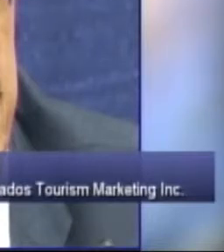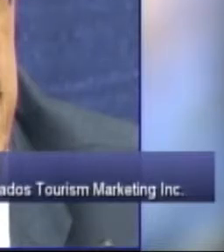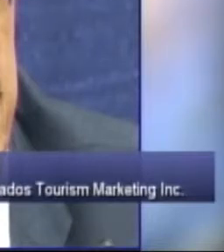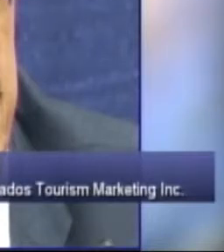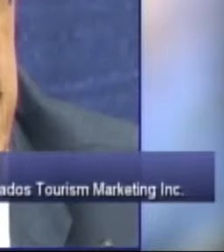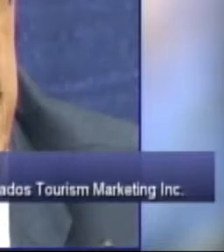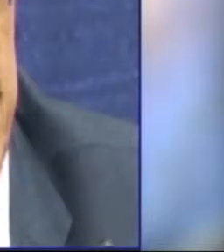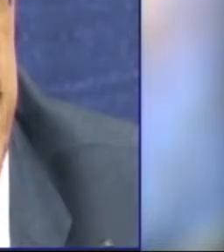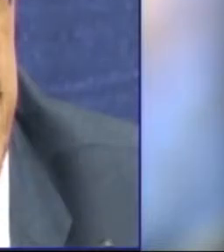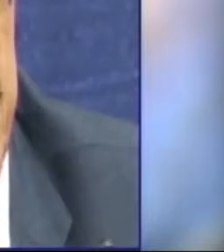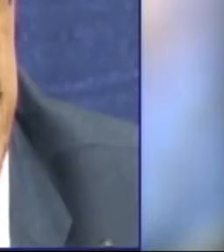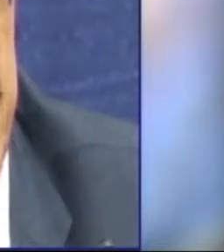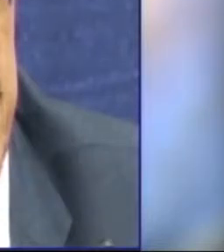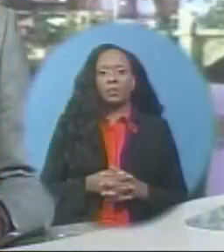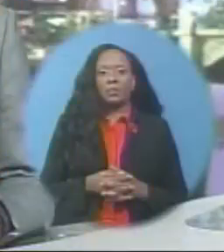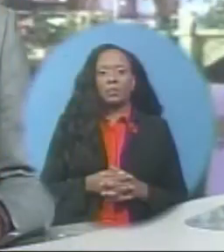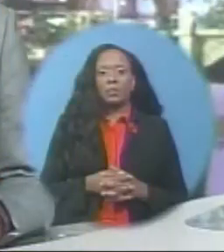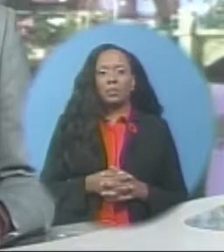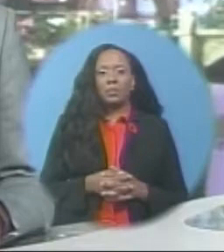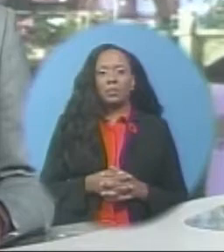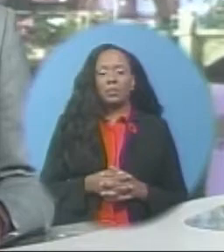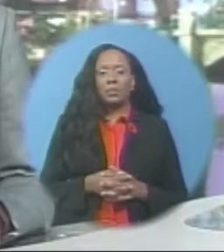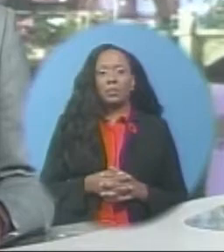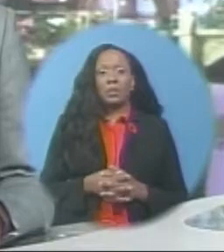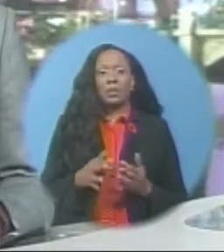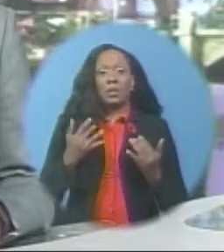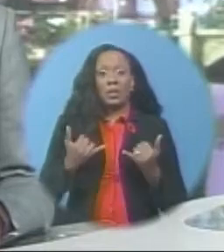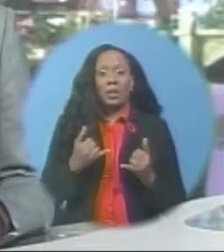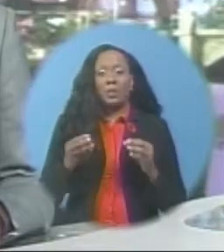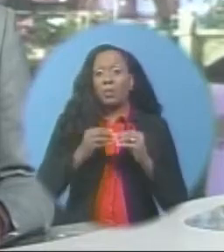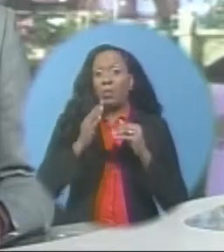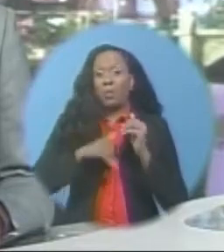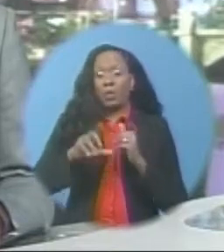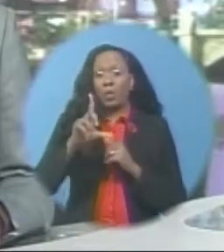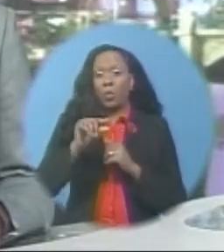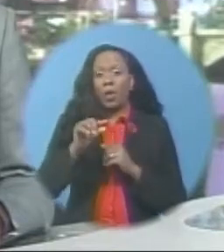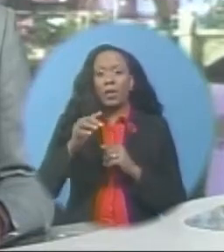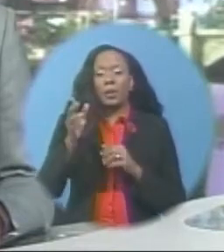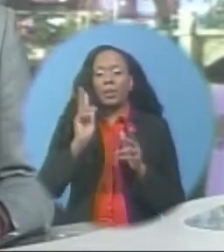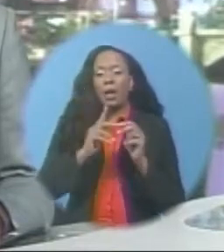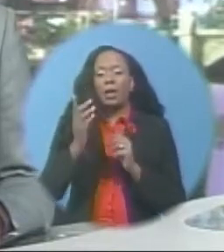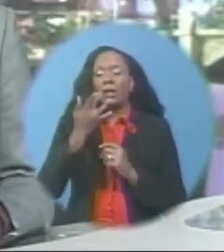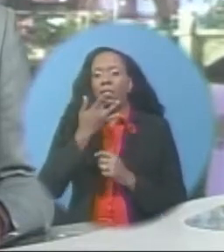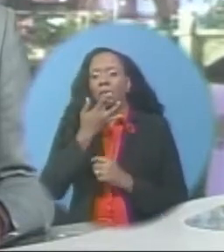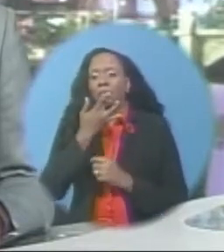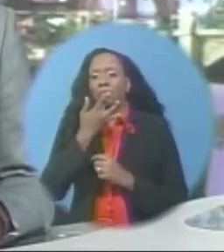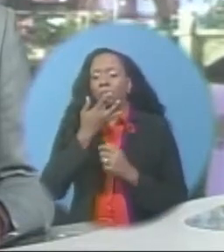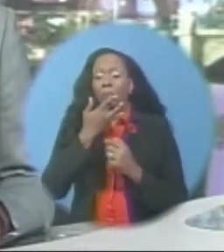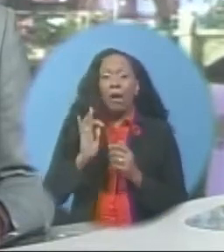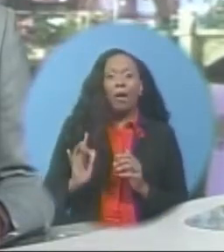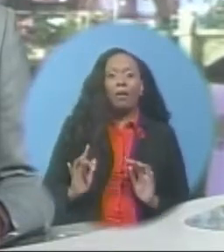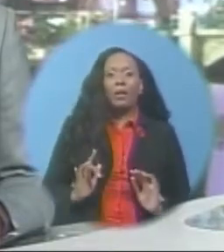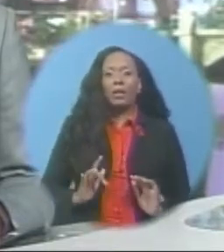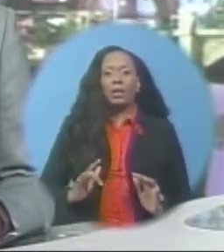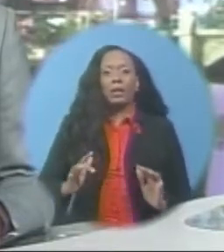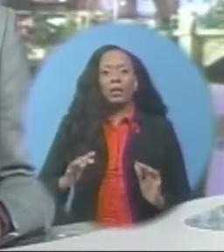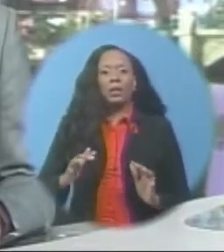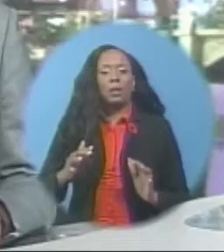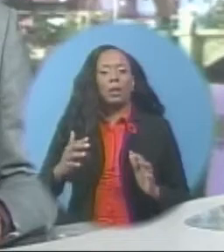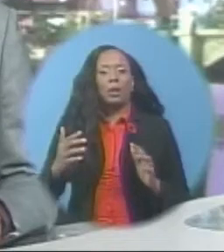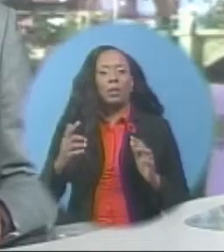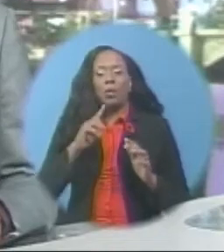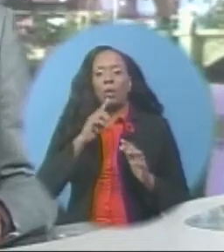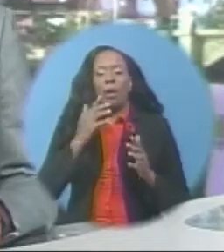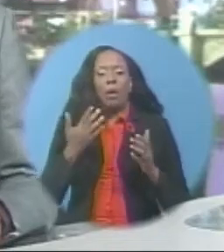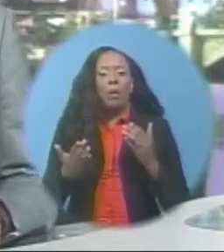home port and experience. More than 20 people escaped the near-mass casualty situation on the Porter St.